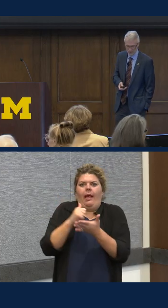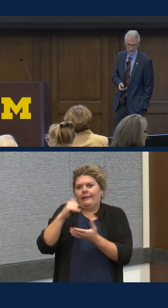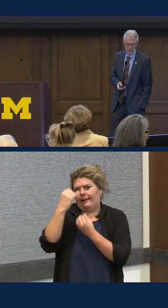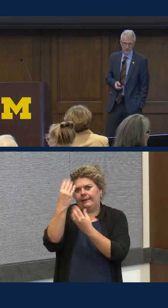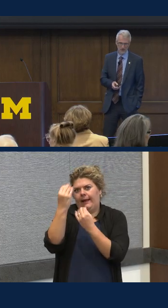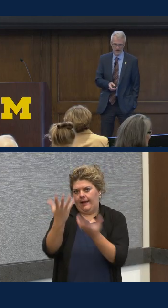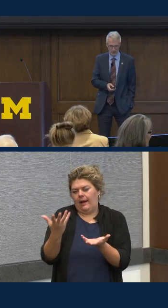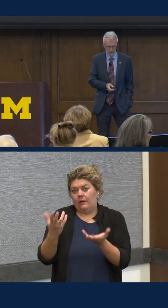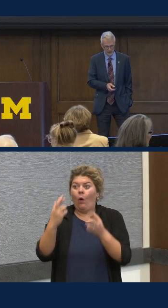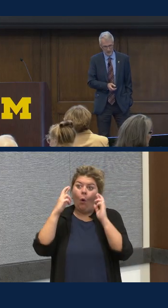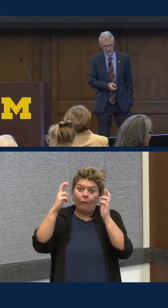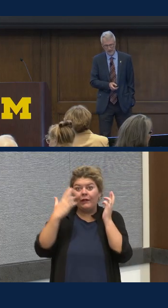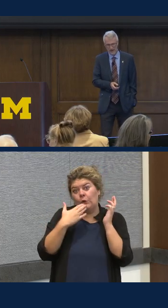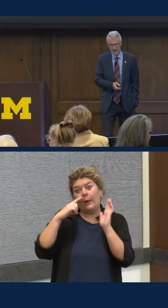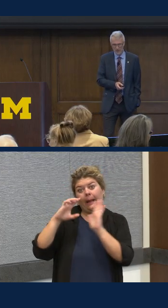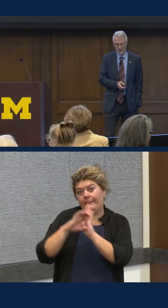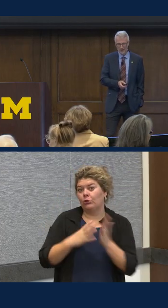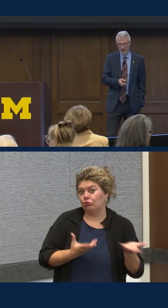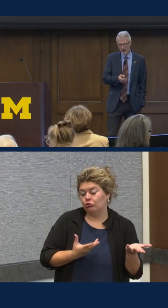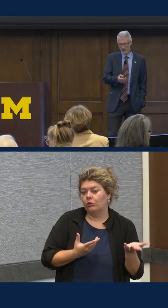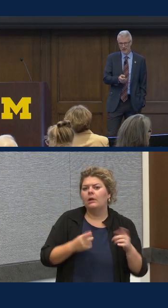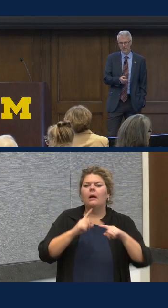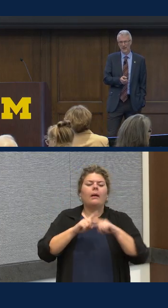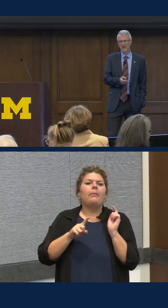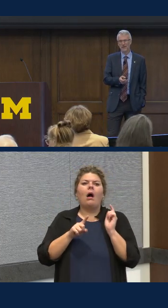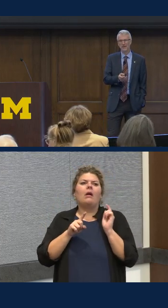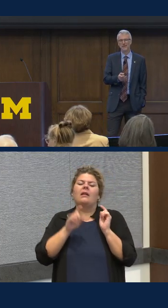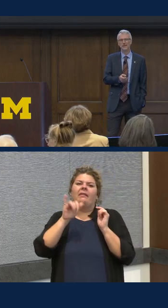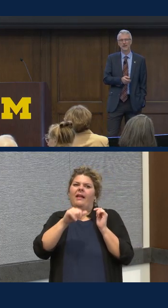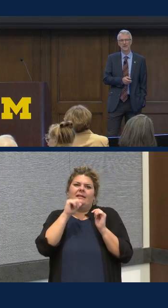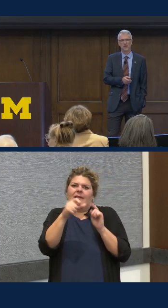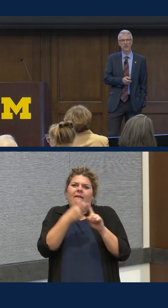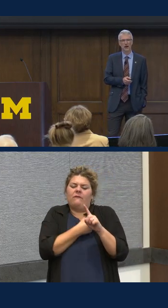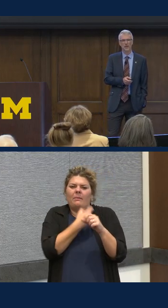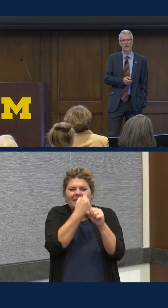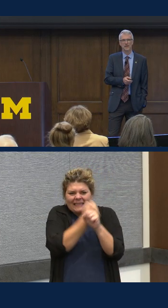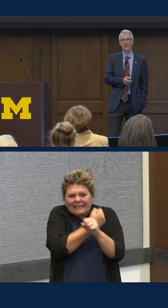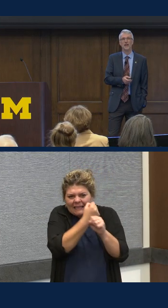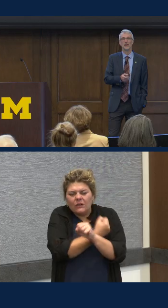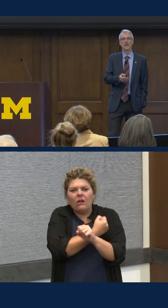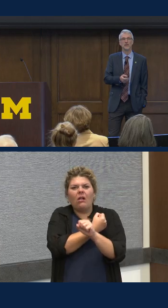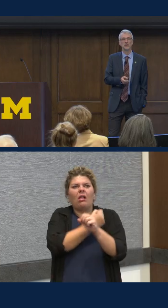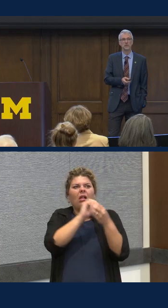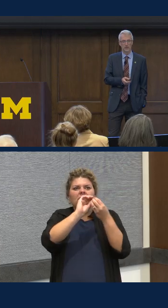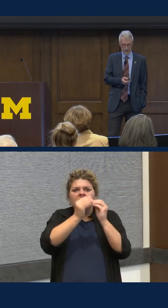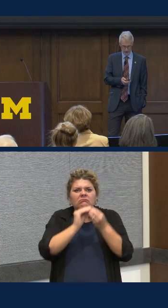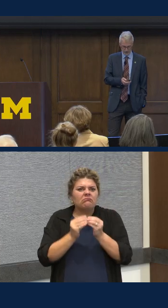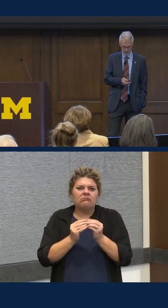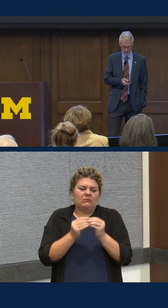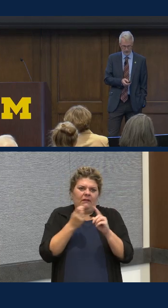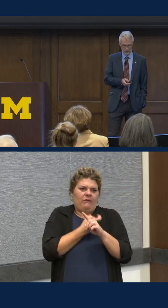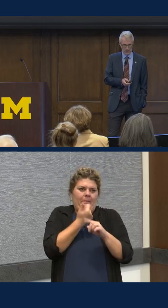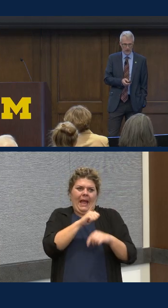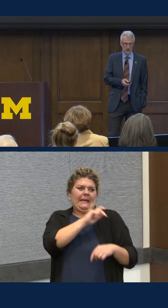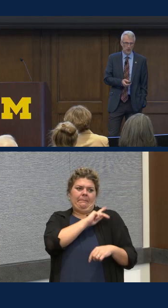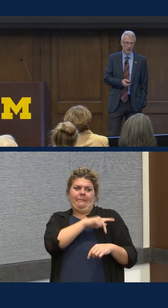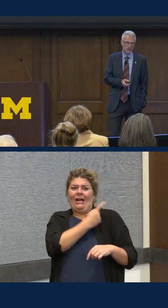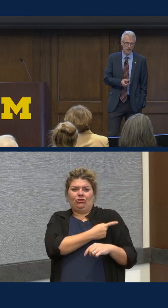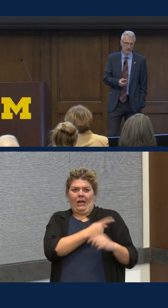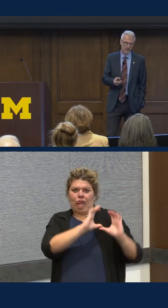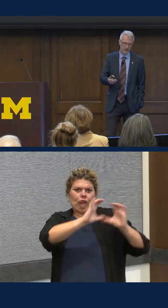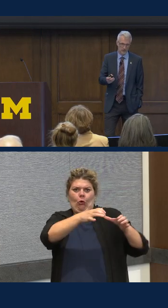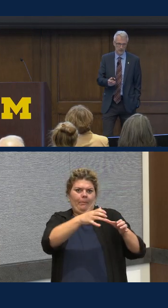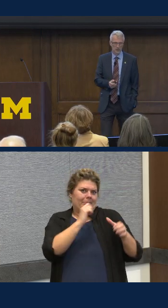hopefully can produce good images. But they're not really based on the statistical properties of any given group of patients. So